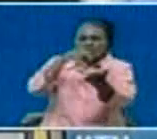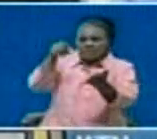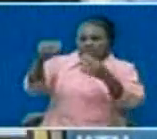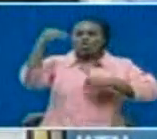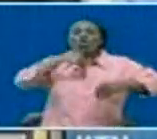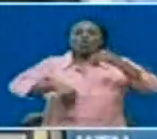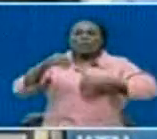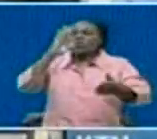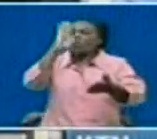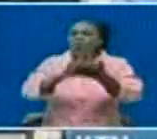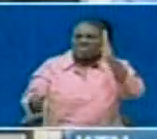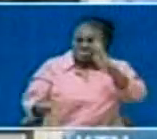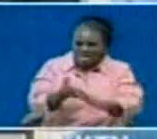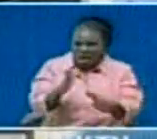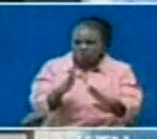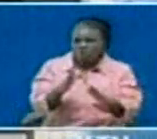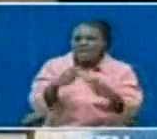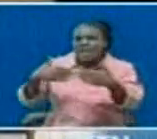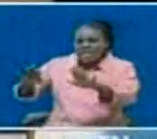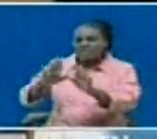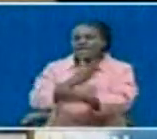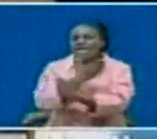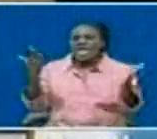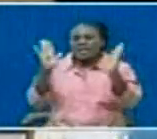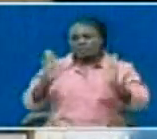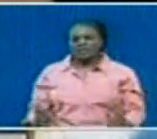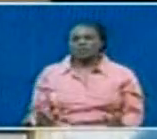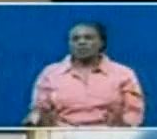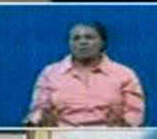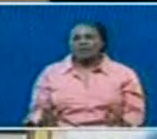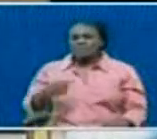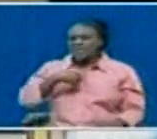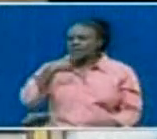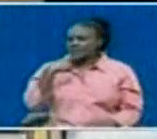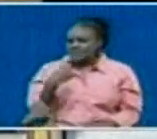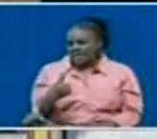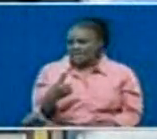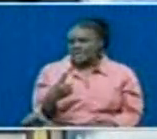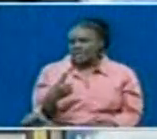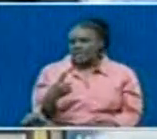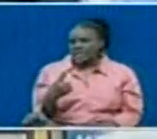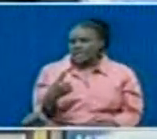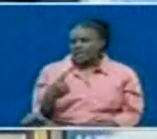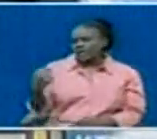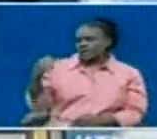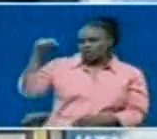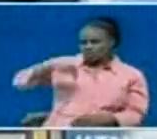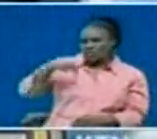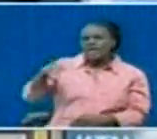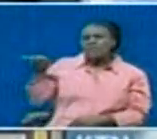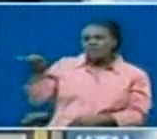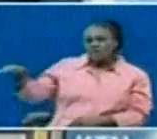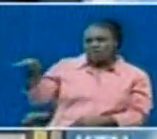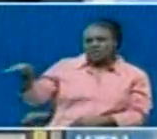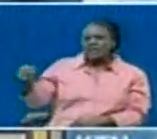enterprise without exception. As I said, ladies and gentlemen, earlier today,